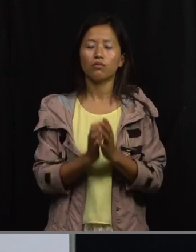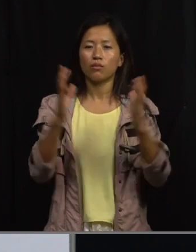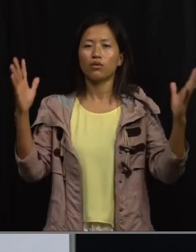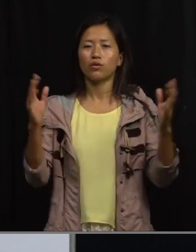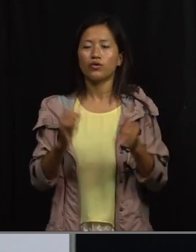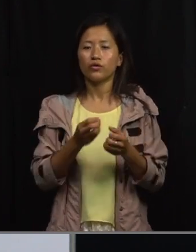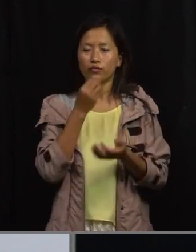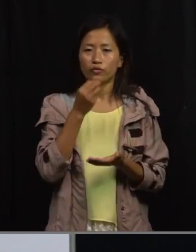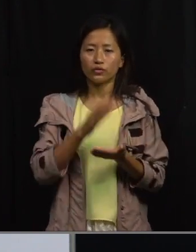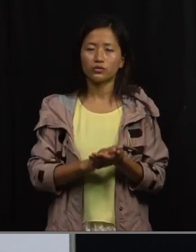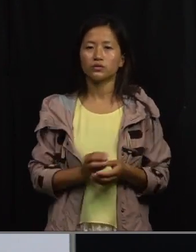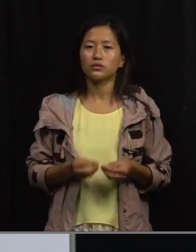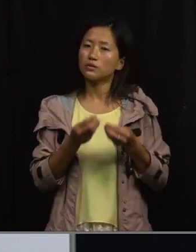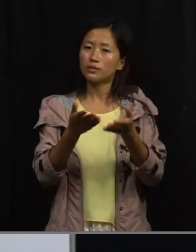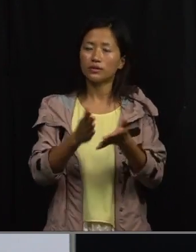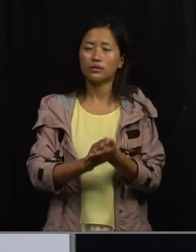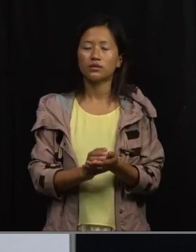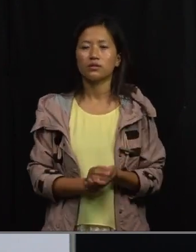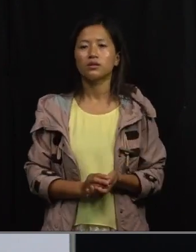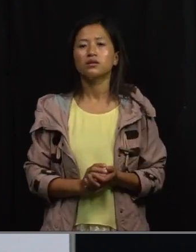food supply. And the